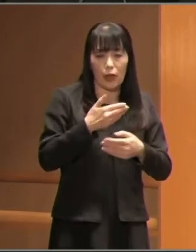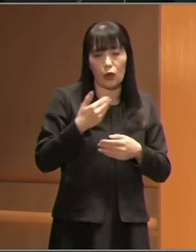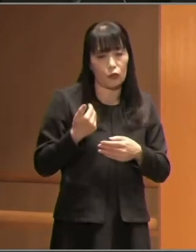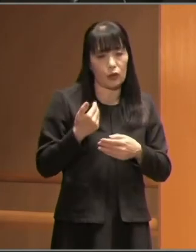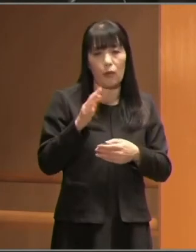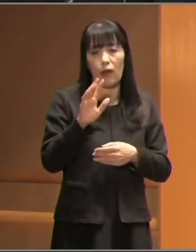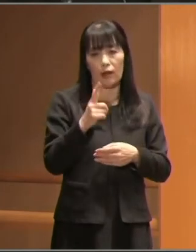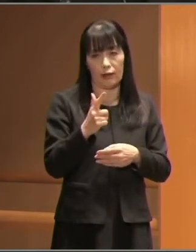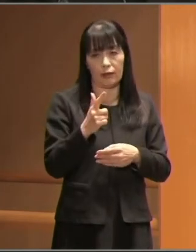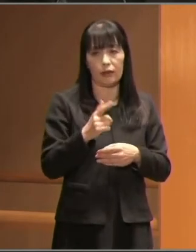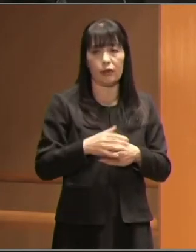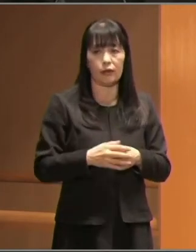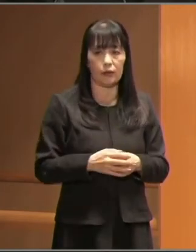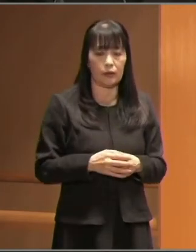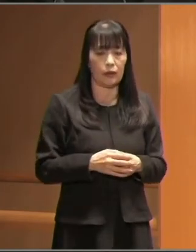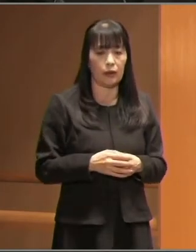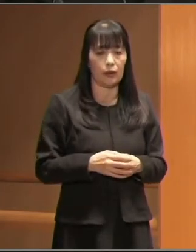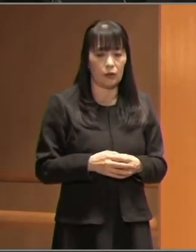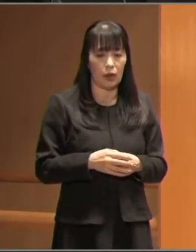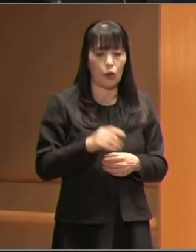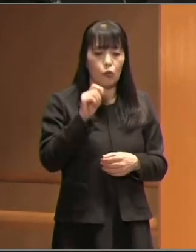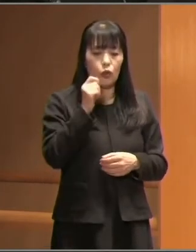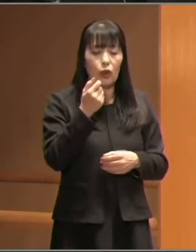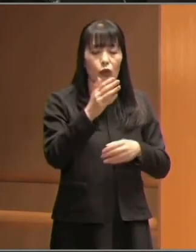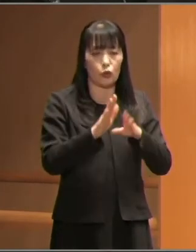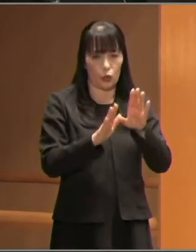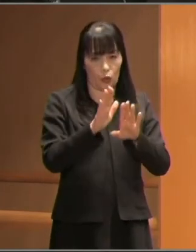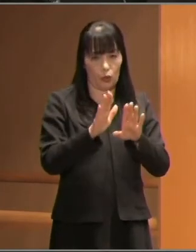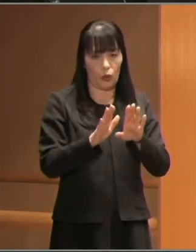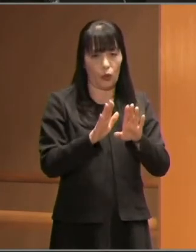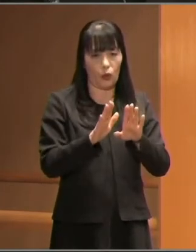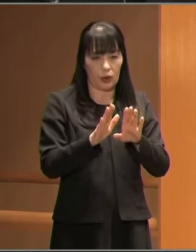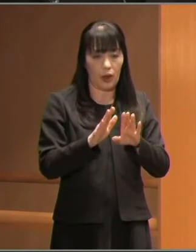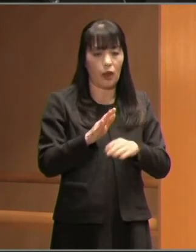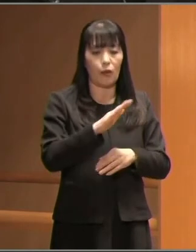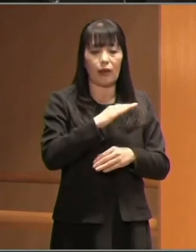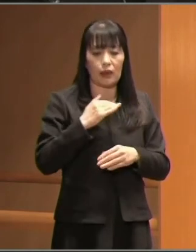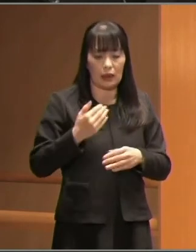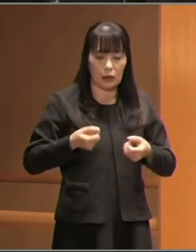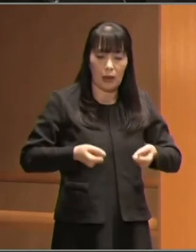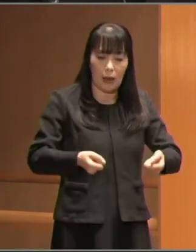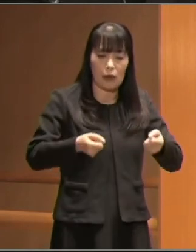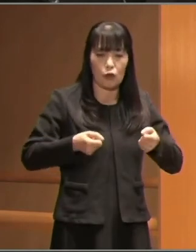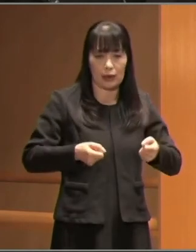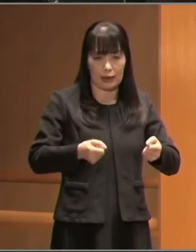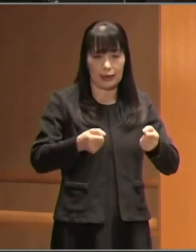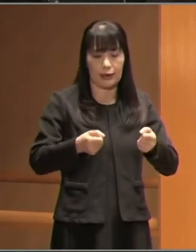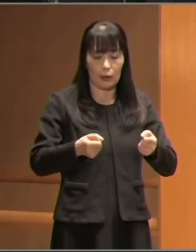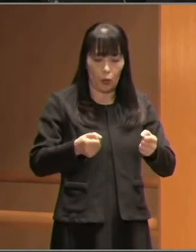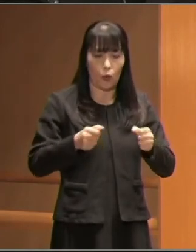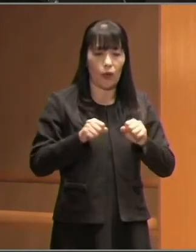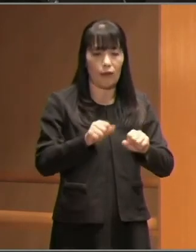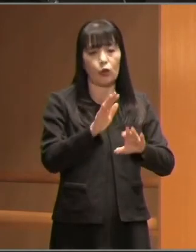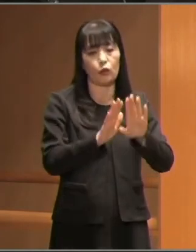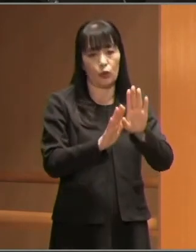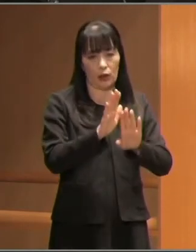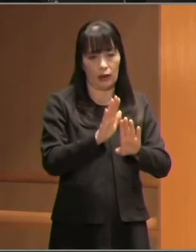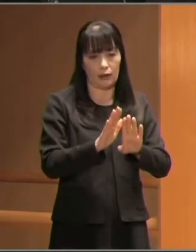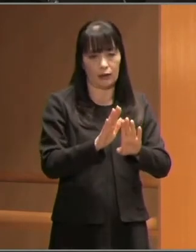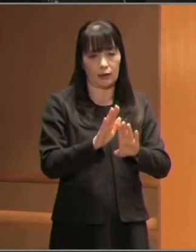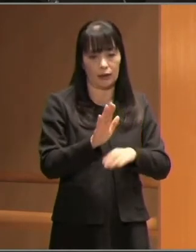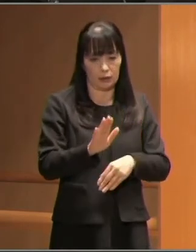those tools right away. These are the complicated situation we are facing, yet we continue to make